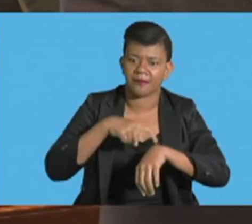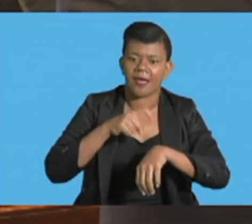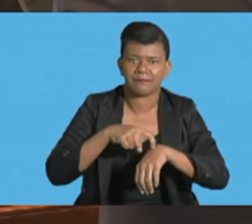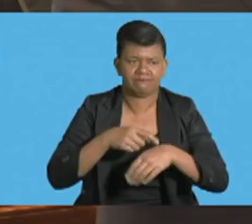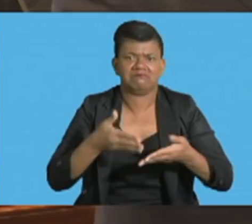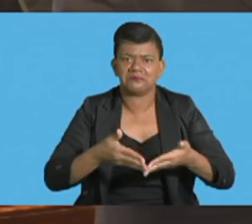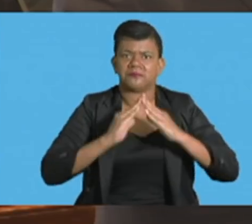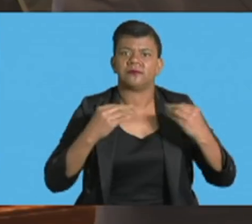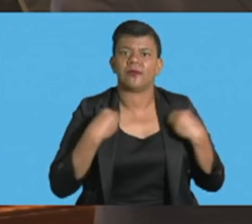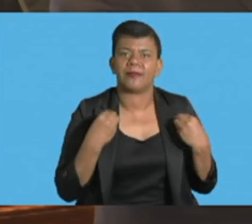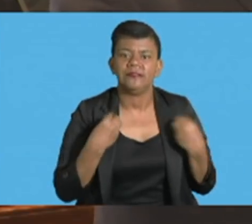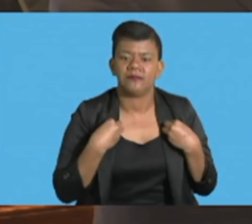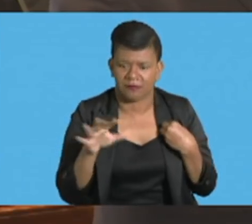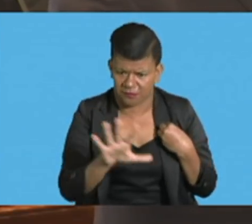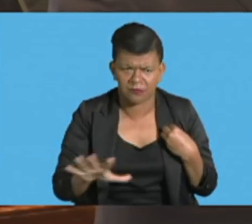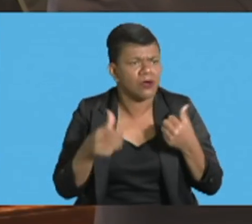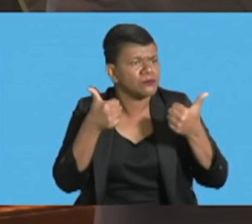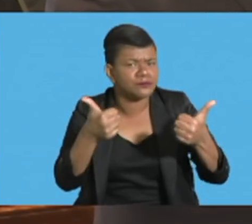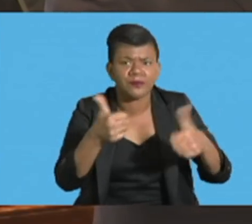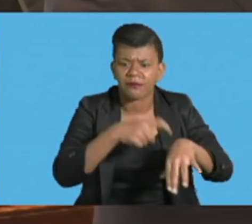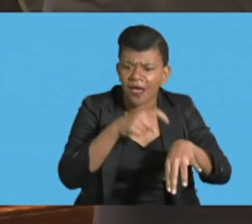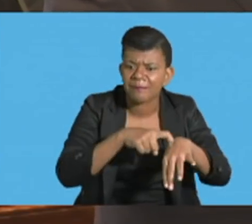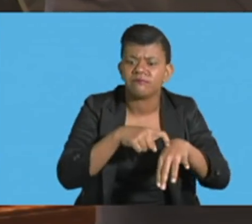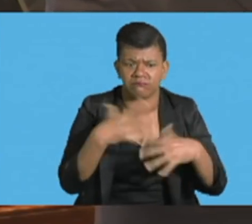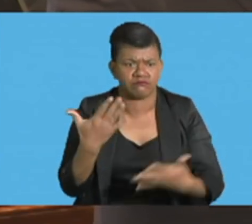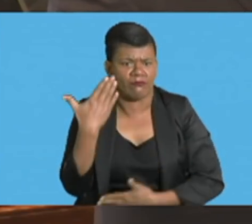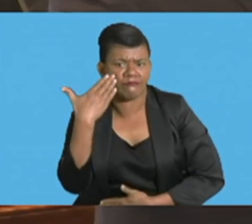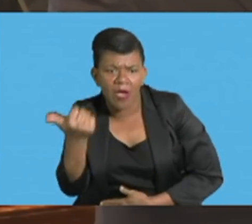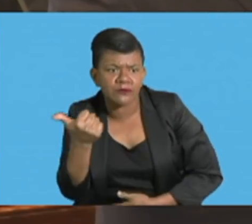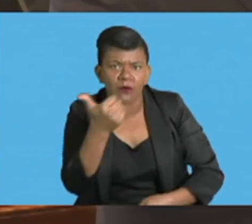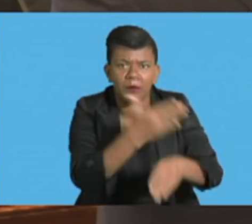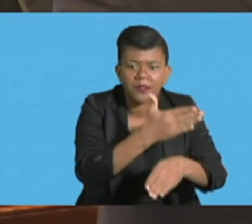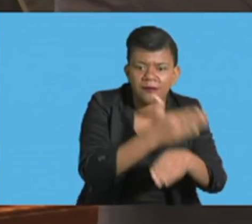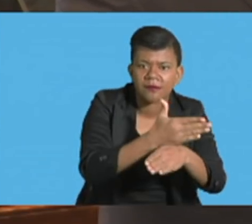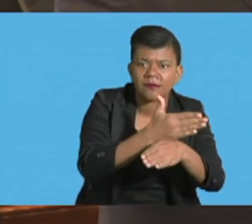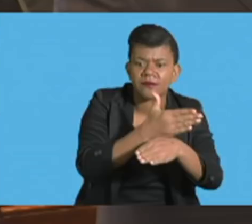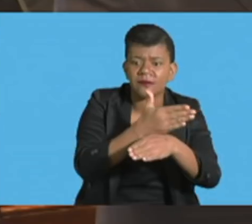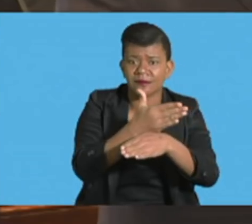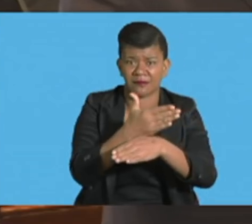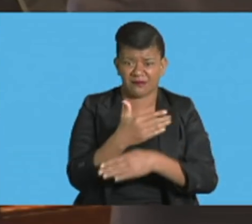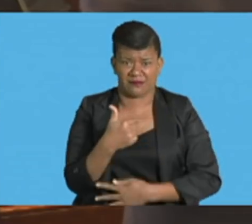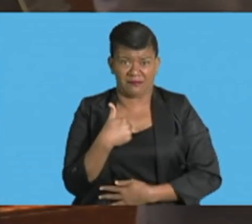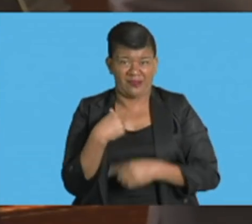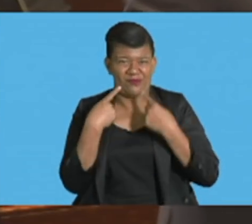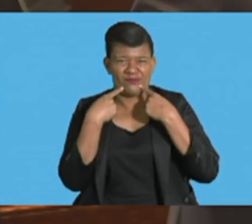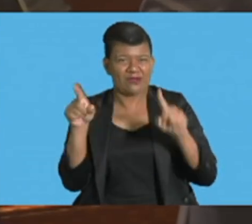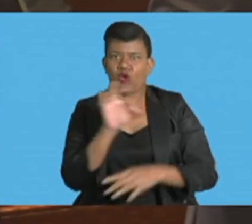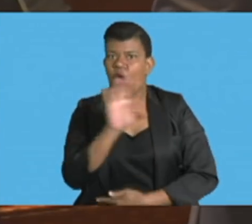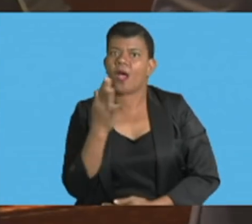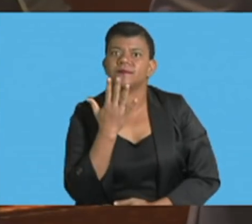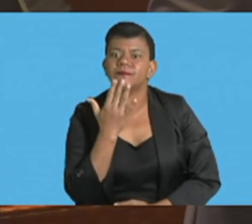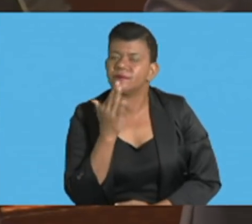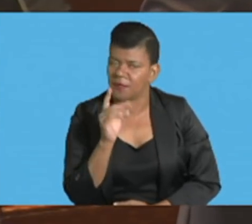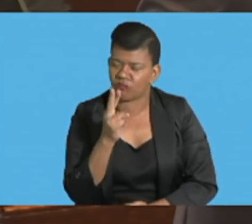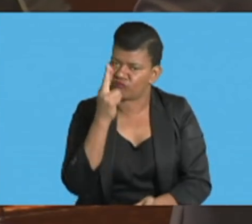and seek employment. Those aren't social media rumors, Honourable Speaker. Those are facts.